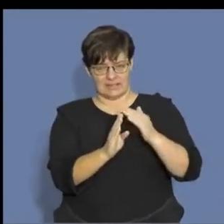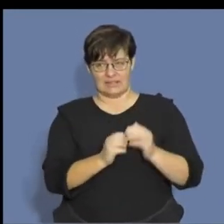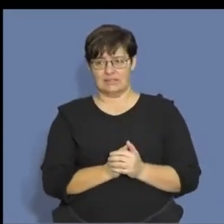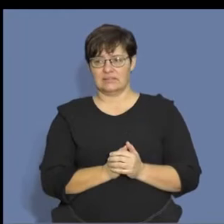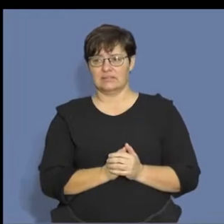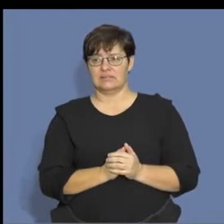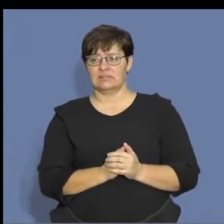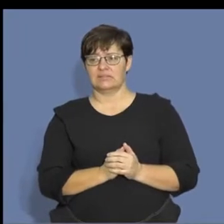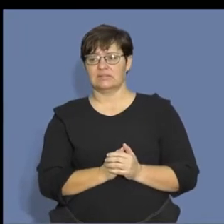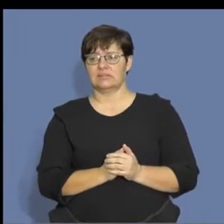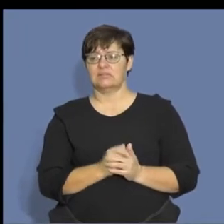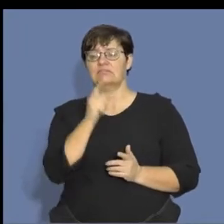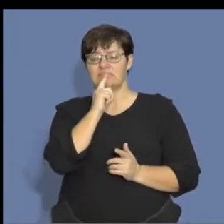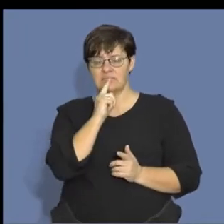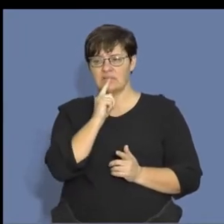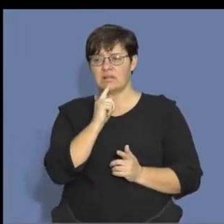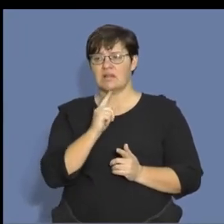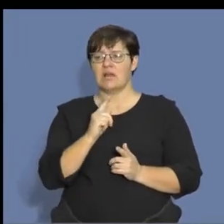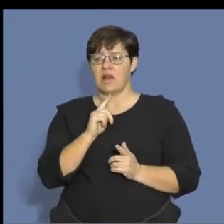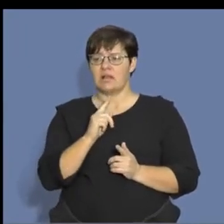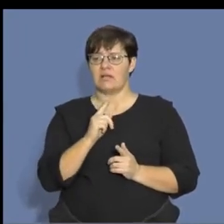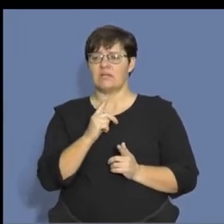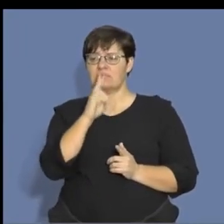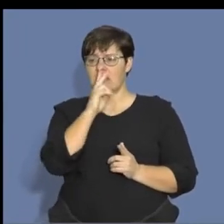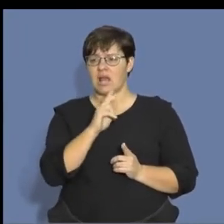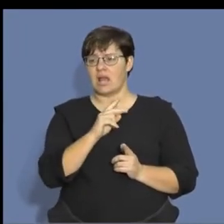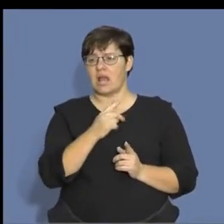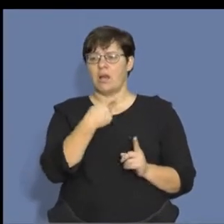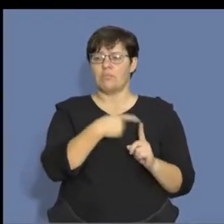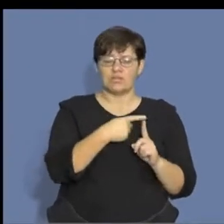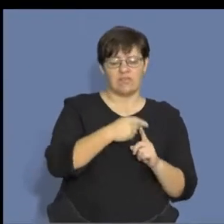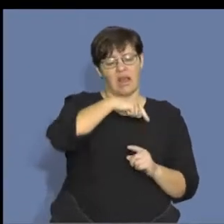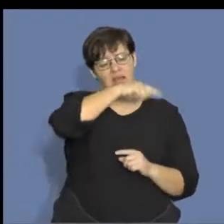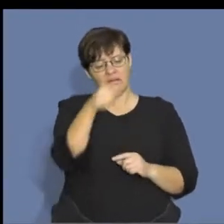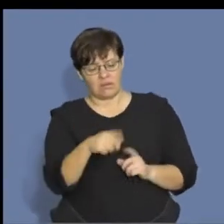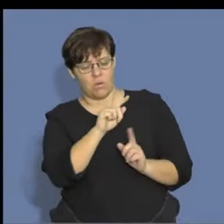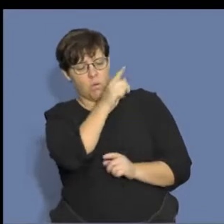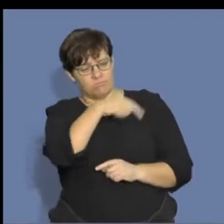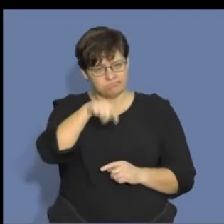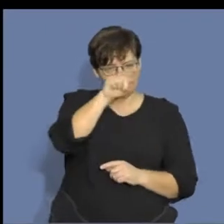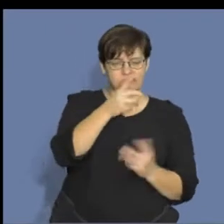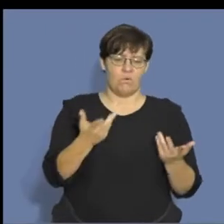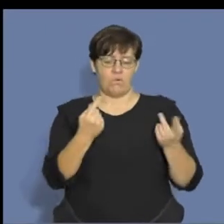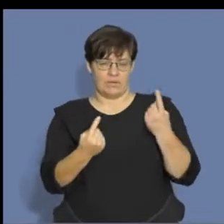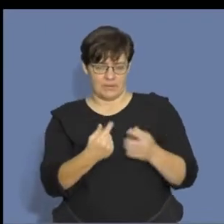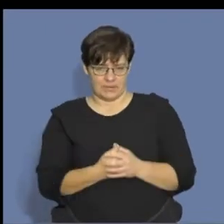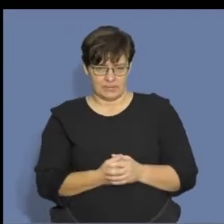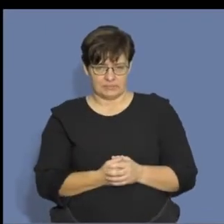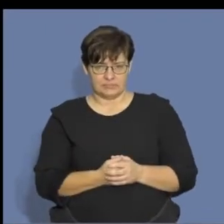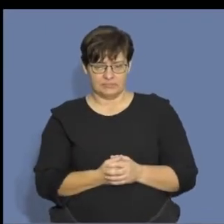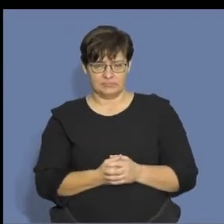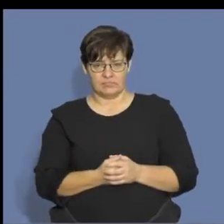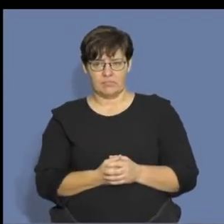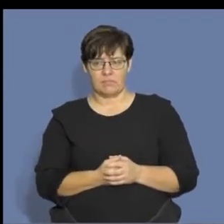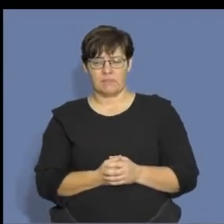there, that represents the shape of my hyperbola. When we're talking about a circle, every little